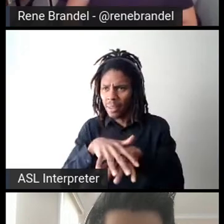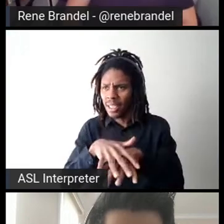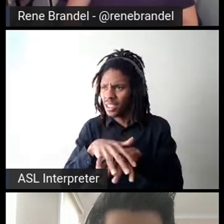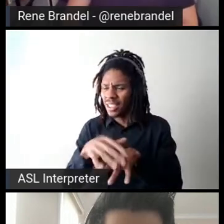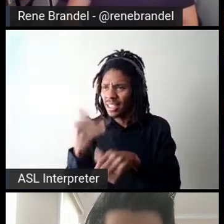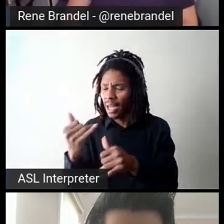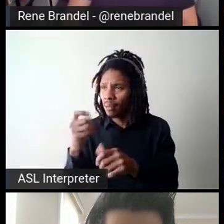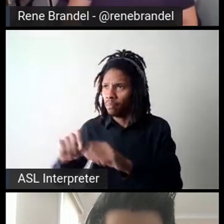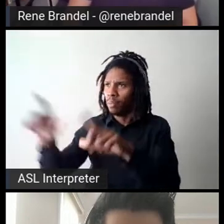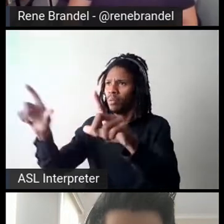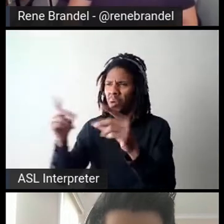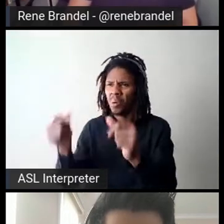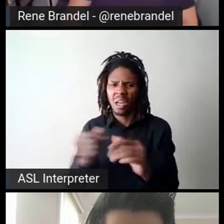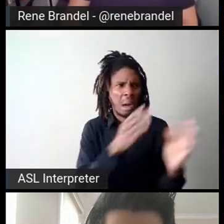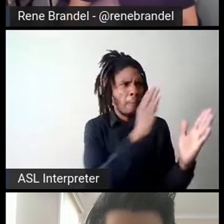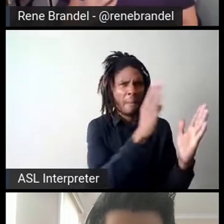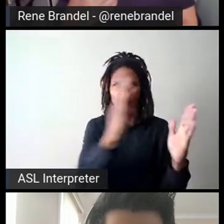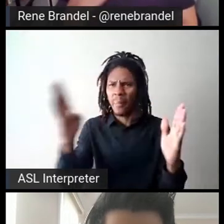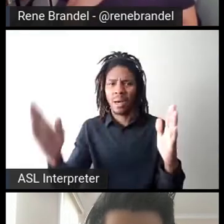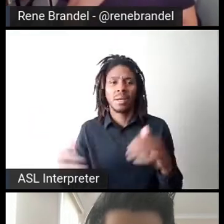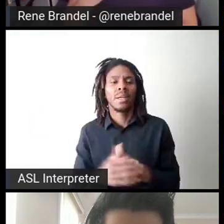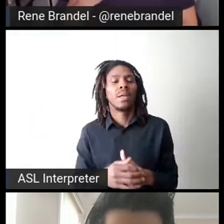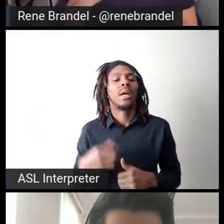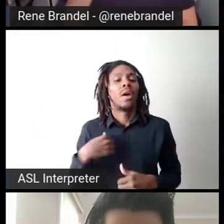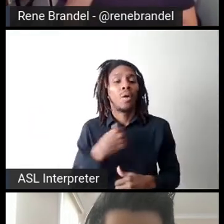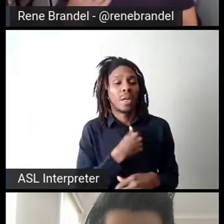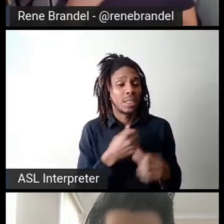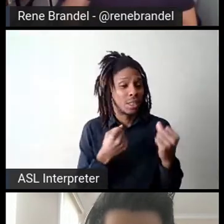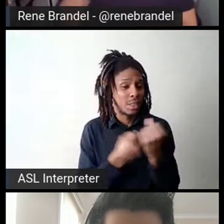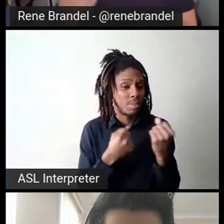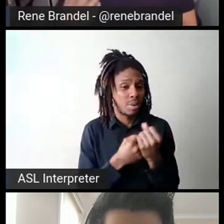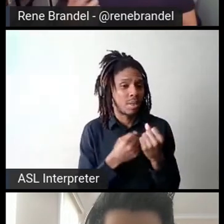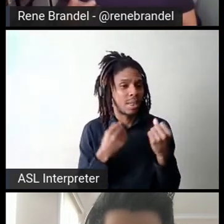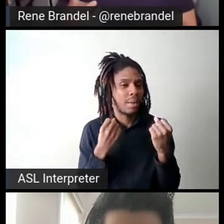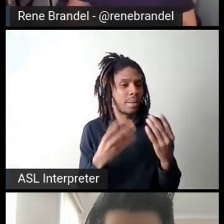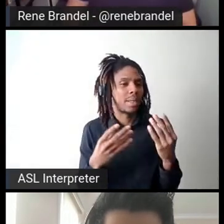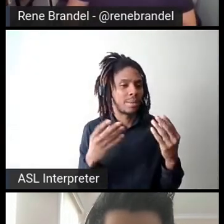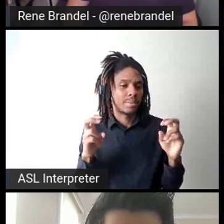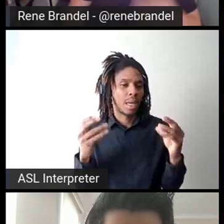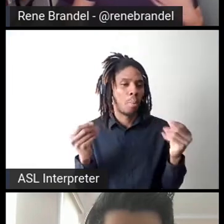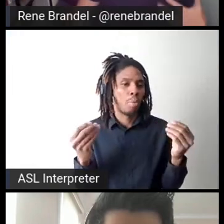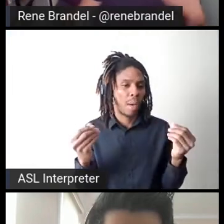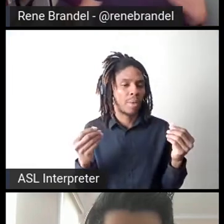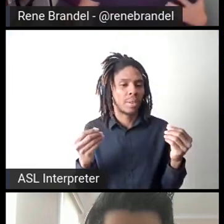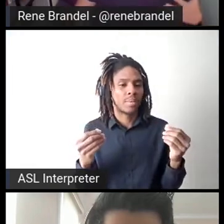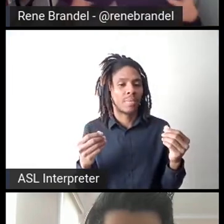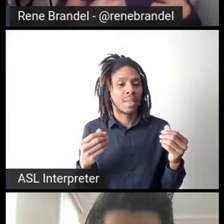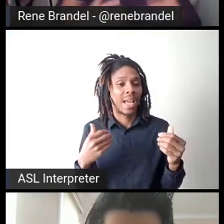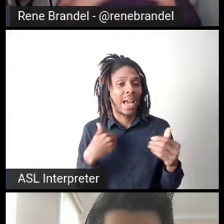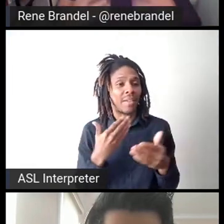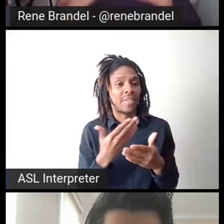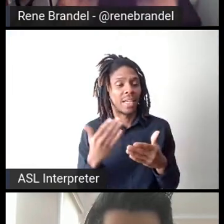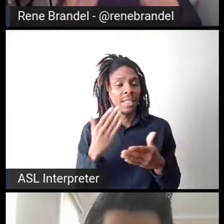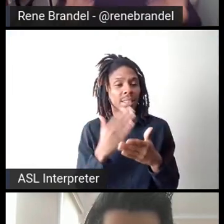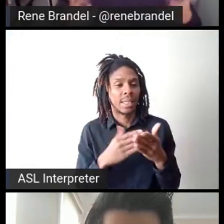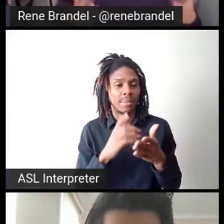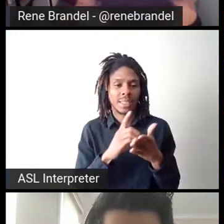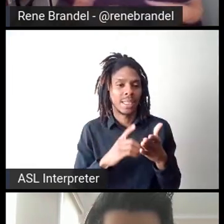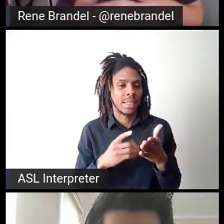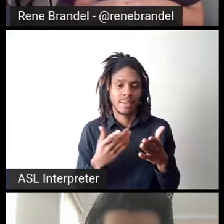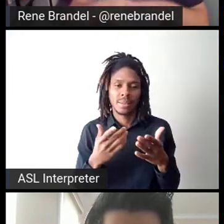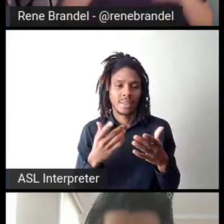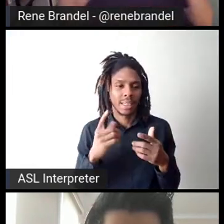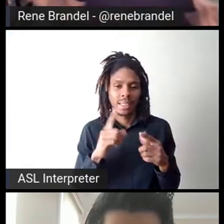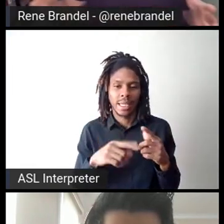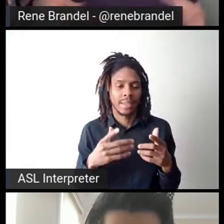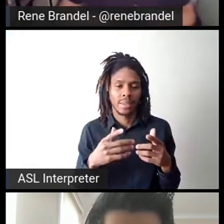Yeah, and we support a lot of properties that you can also configure. Like there are things that a designer just will not be able to tell. Like